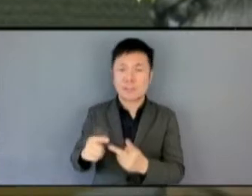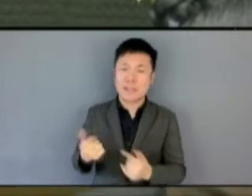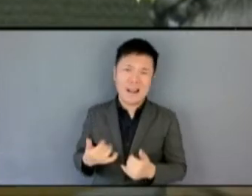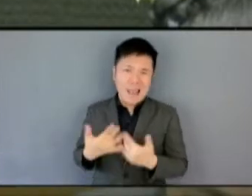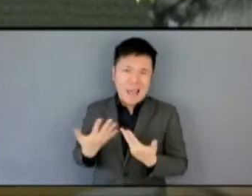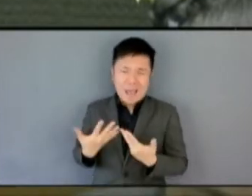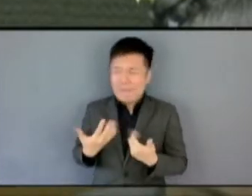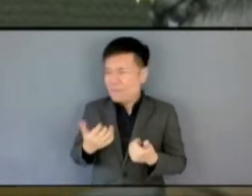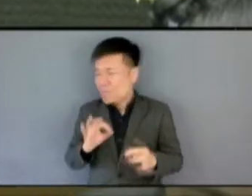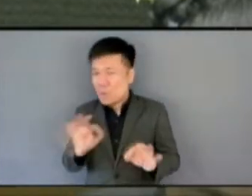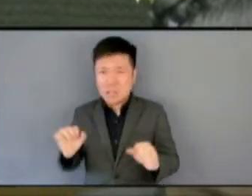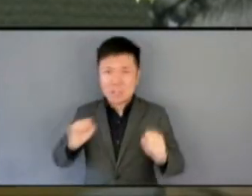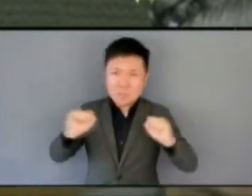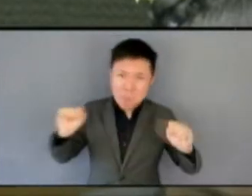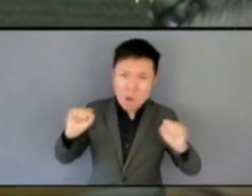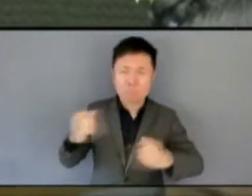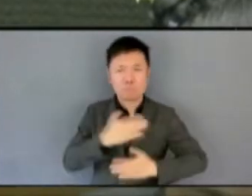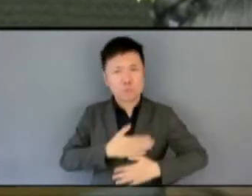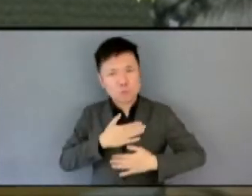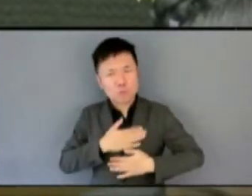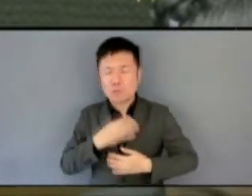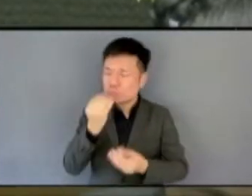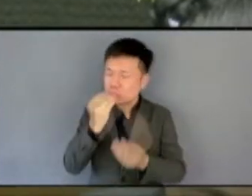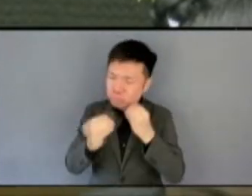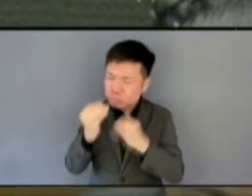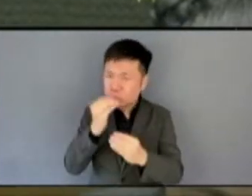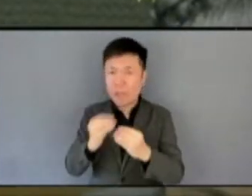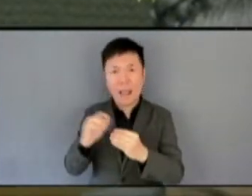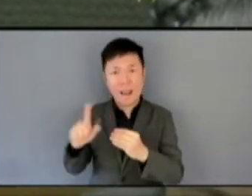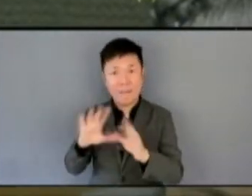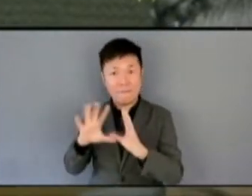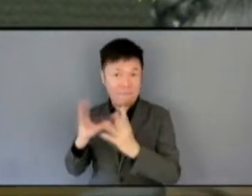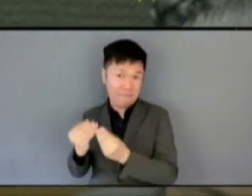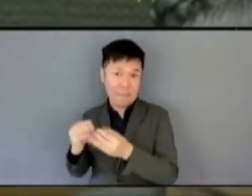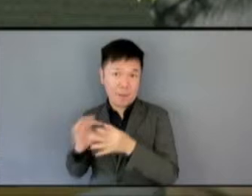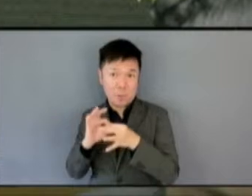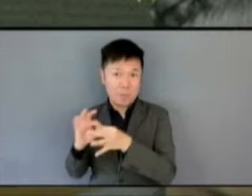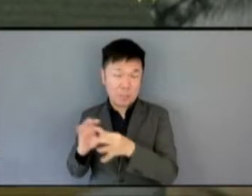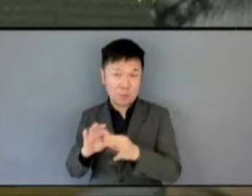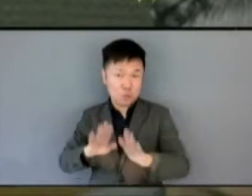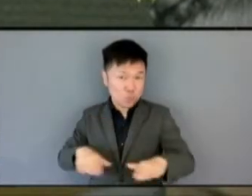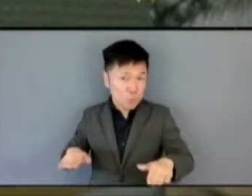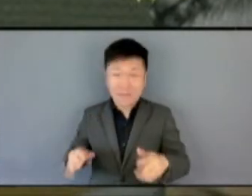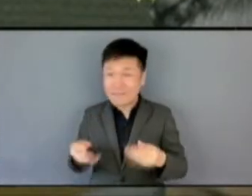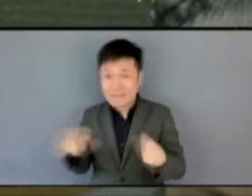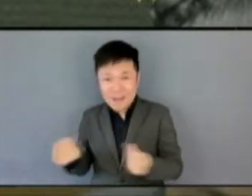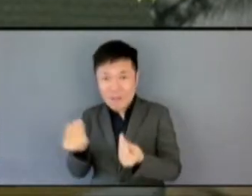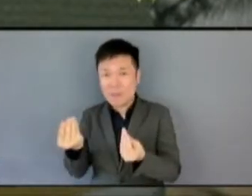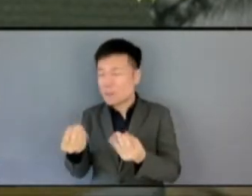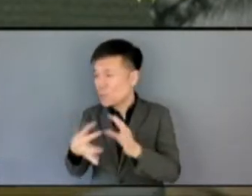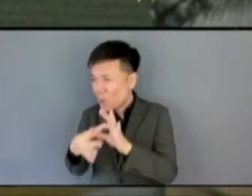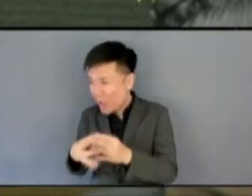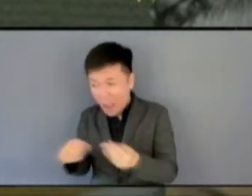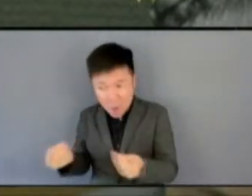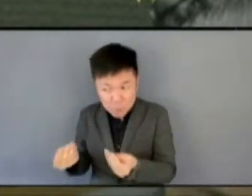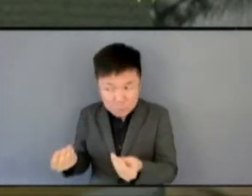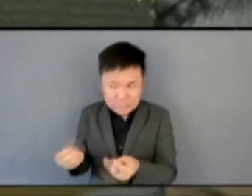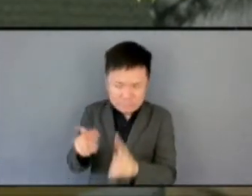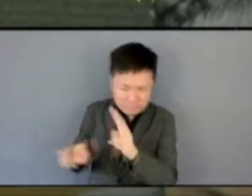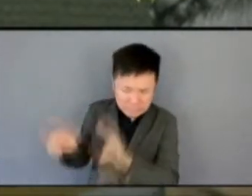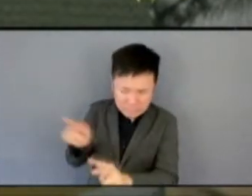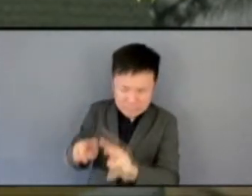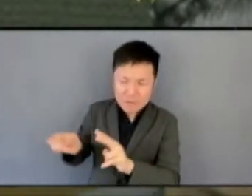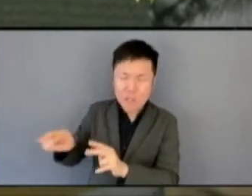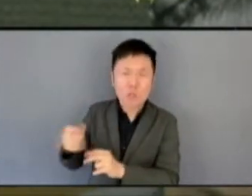activities, nutrition, and intergenerational relationships. Furthermore,